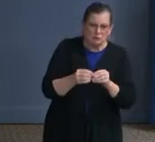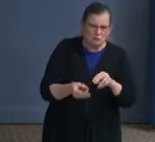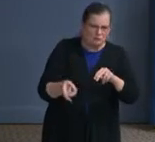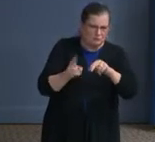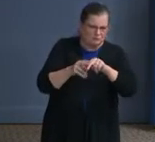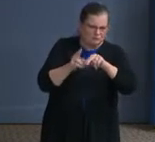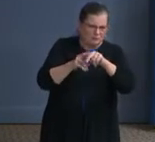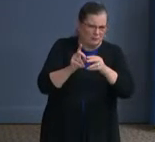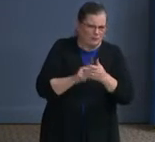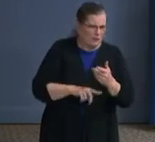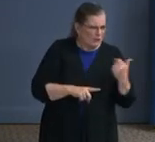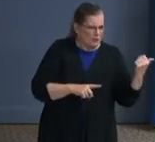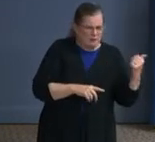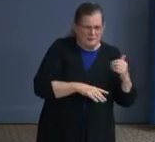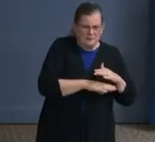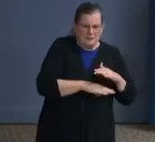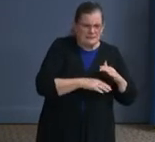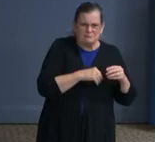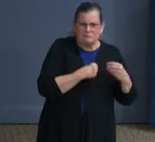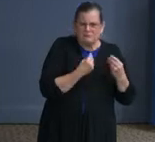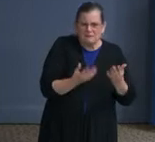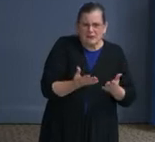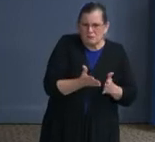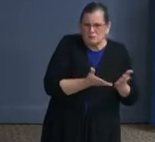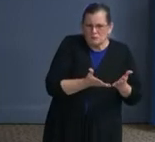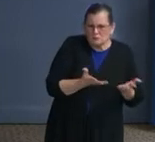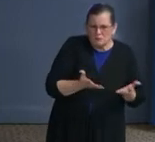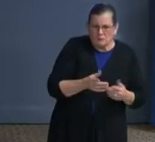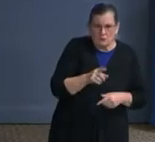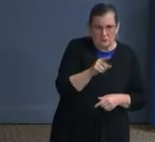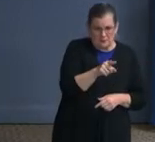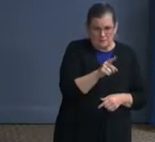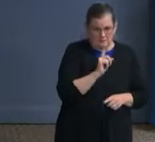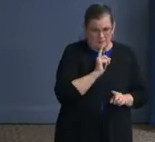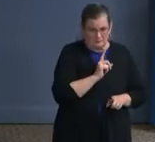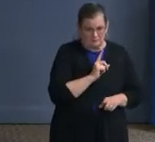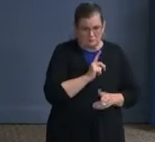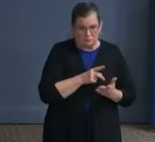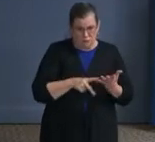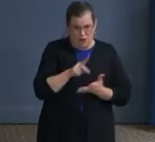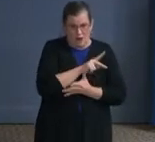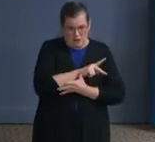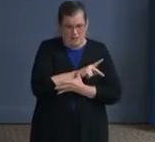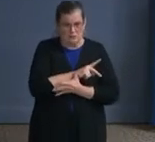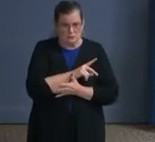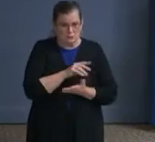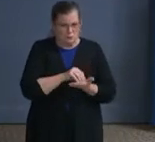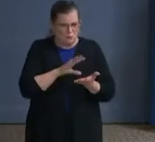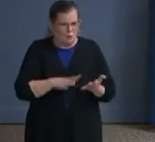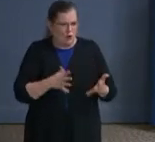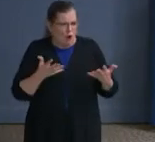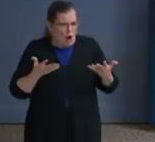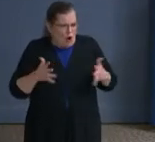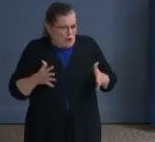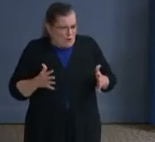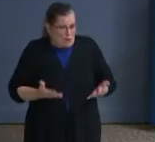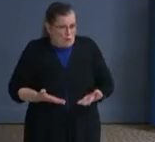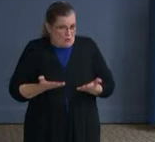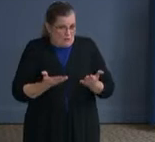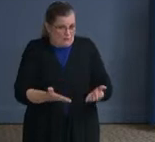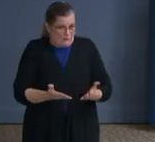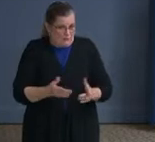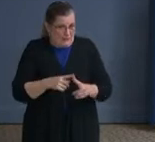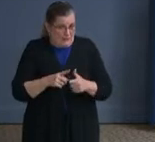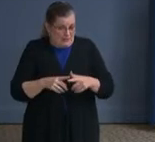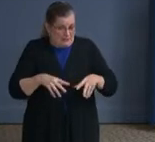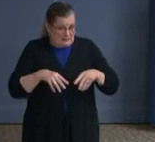provided services to everyone that signed up at this point? So we prioritize those students who had already been offered and accepted an in-person